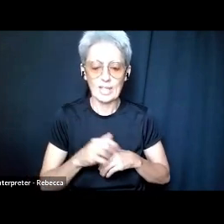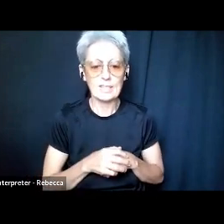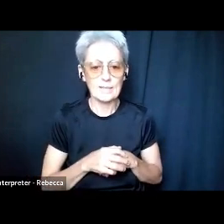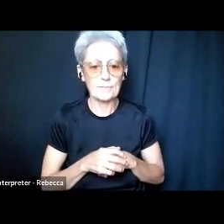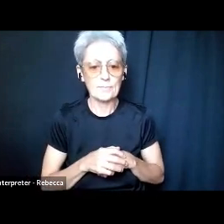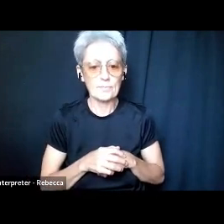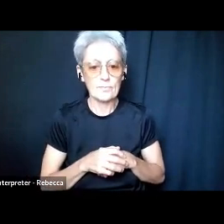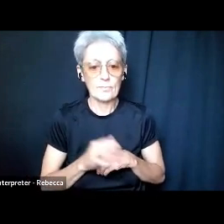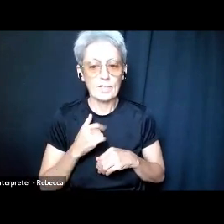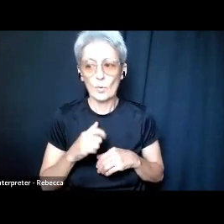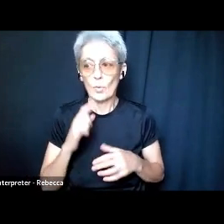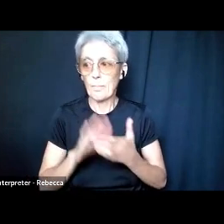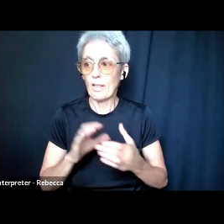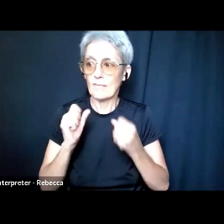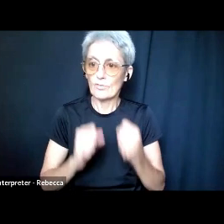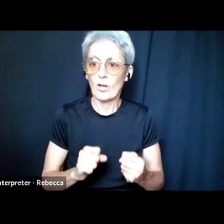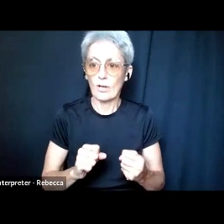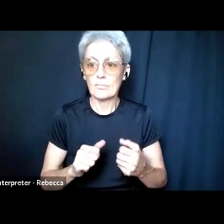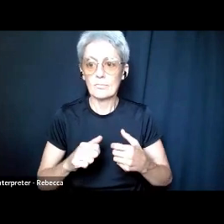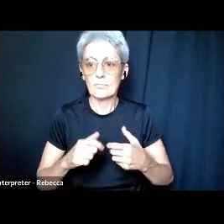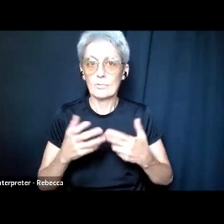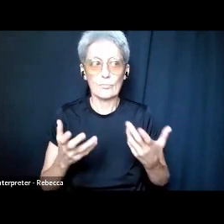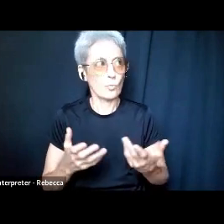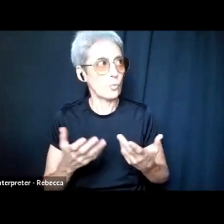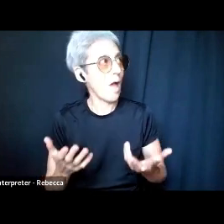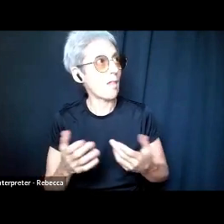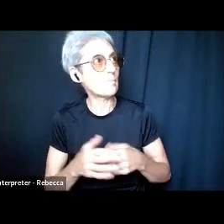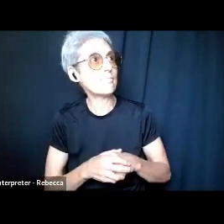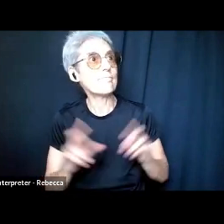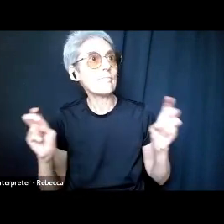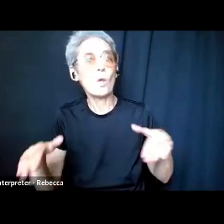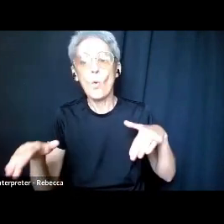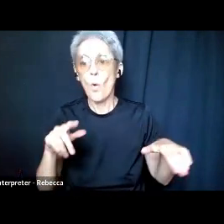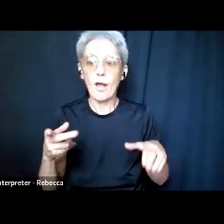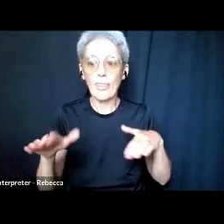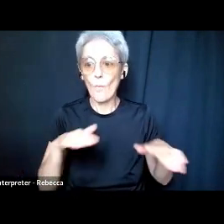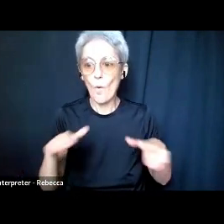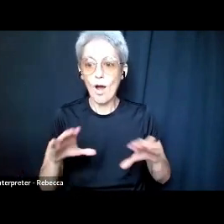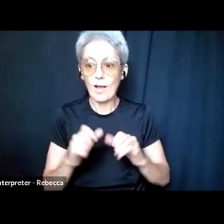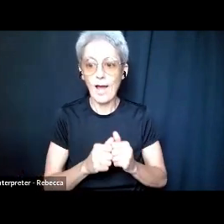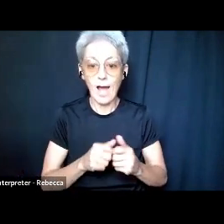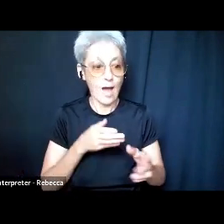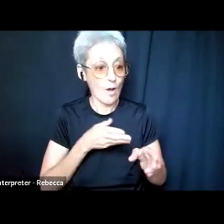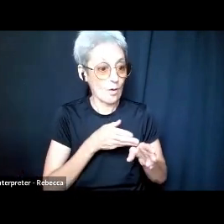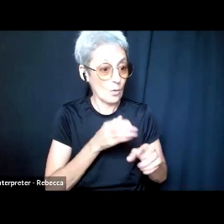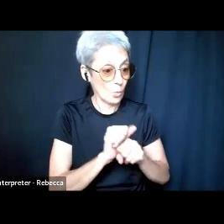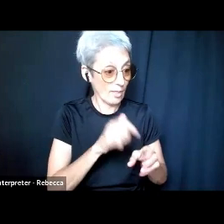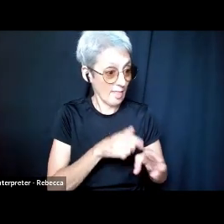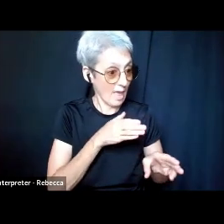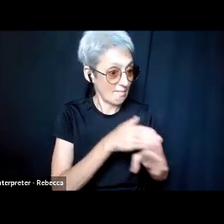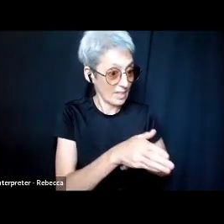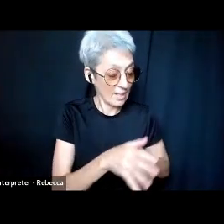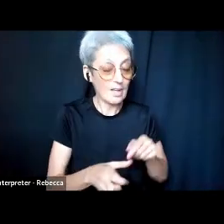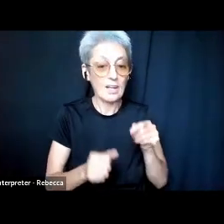order to, well, walk the walk, it was best for us to create a coalition that was self-guided